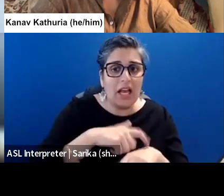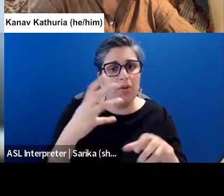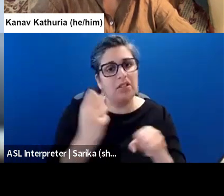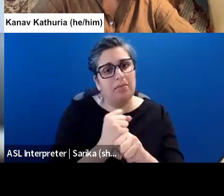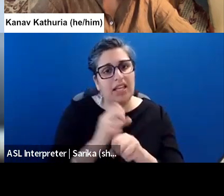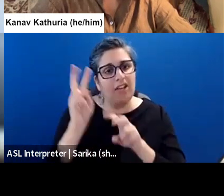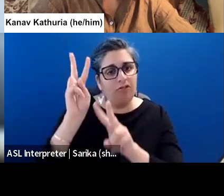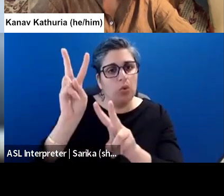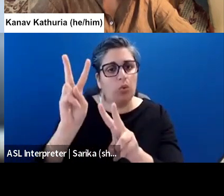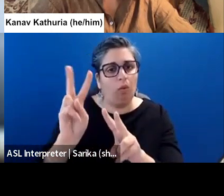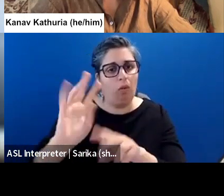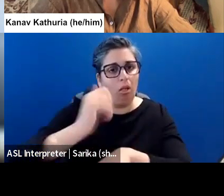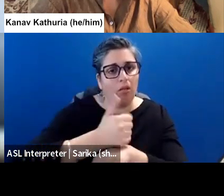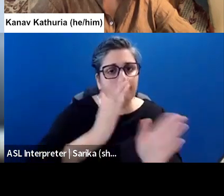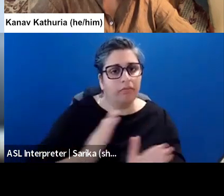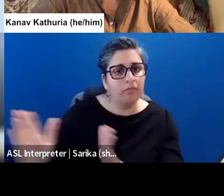Then also